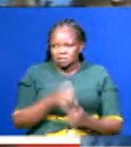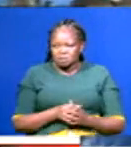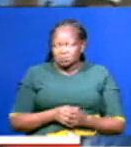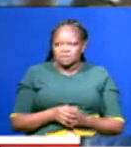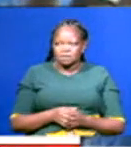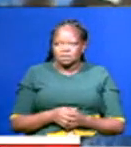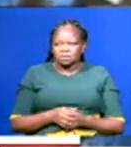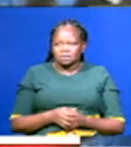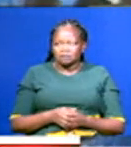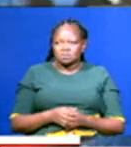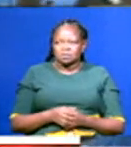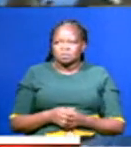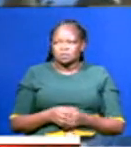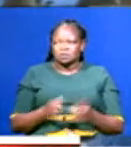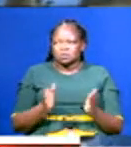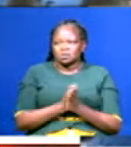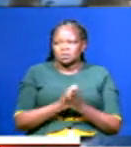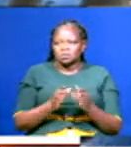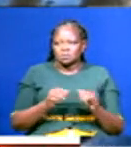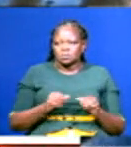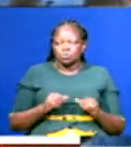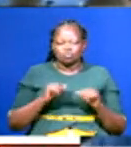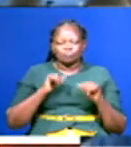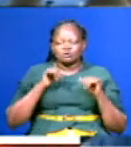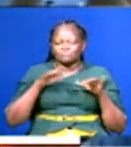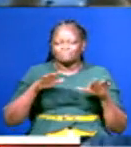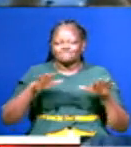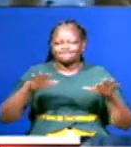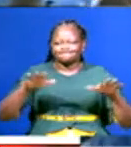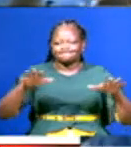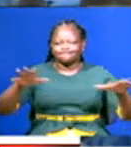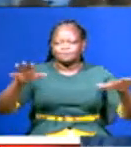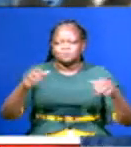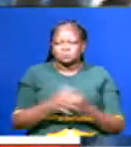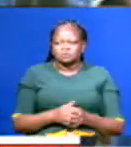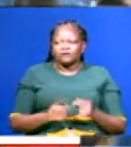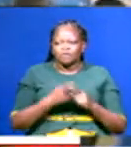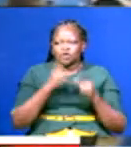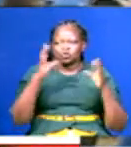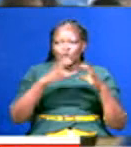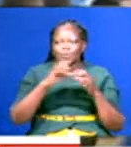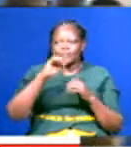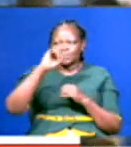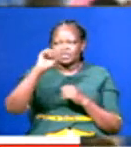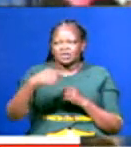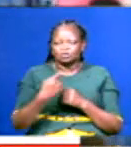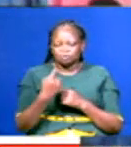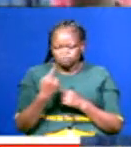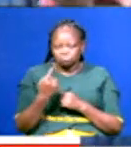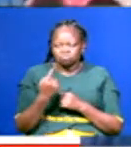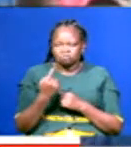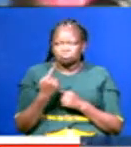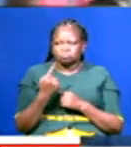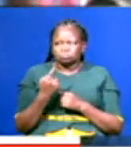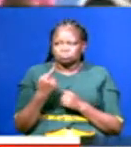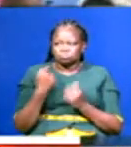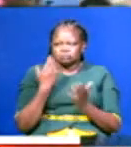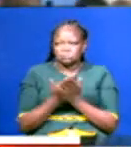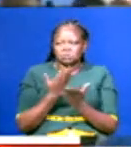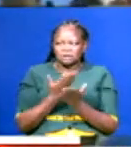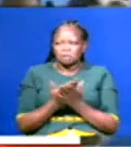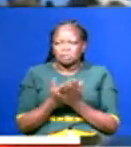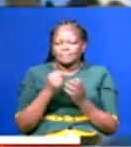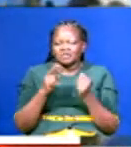and we are moving deeper, because the first batch of 1,000 boats arrived in